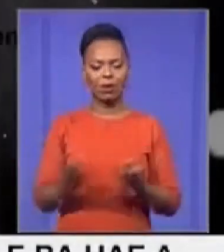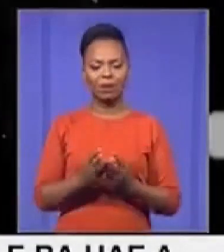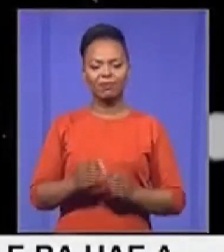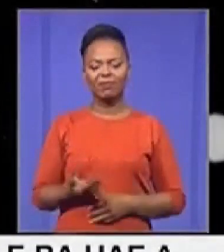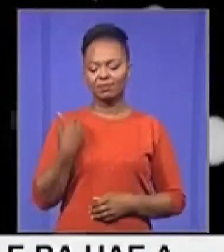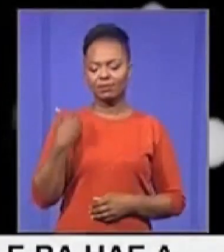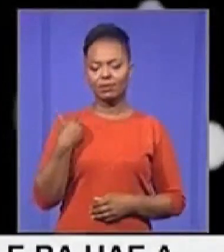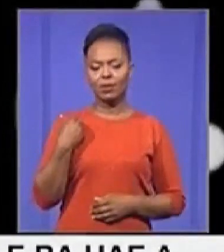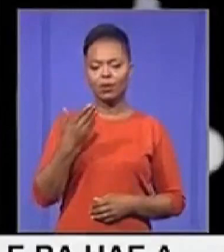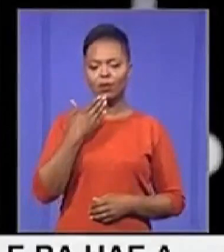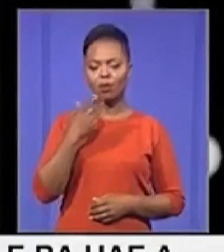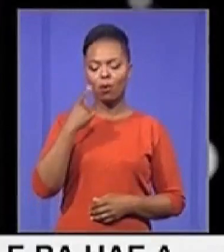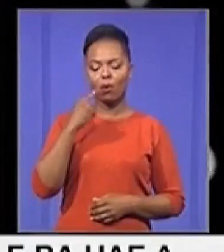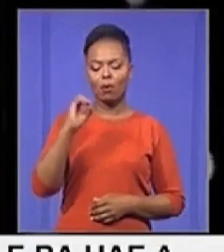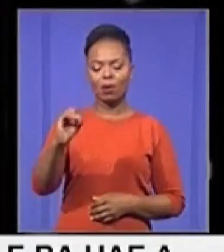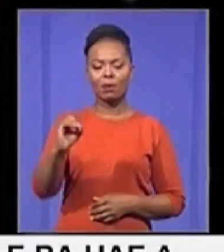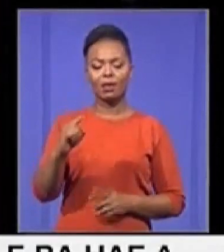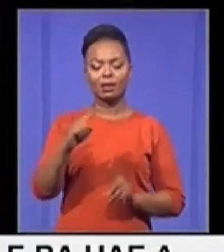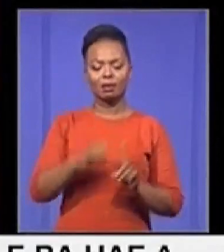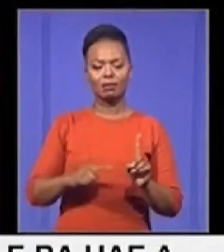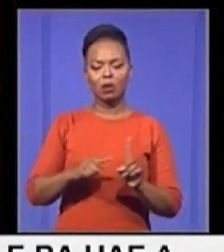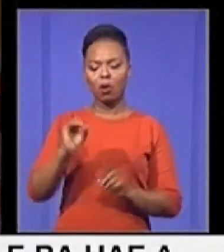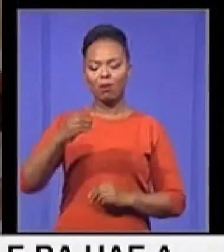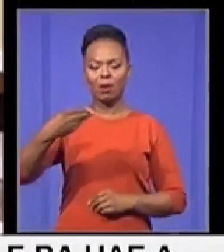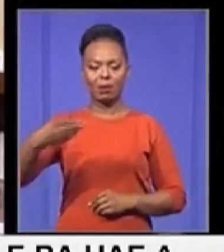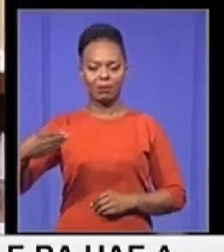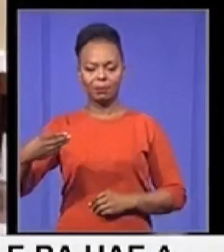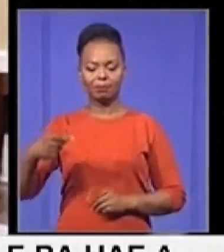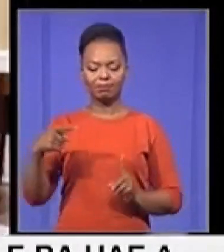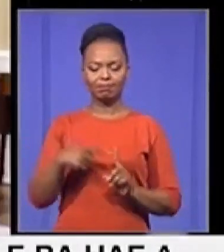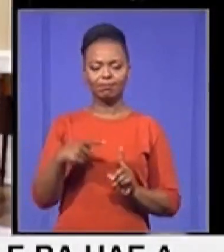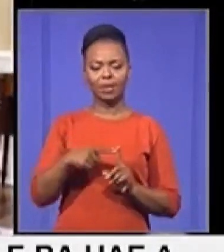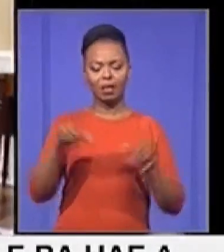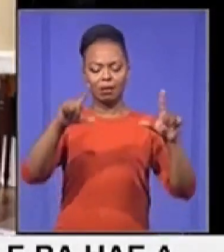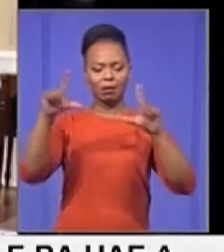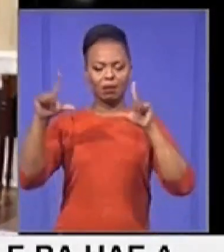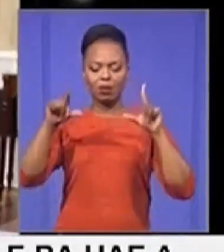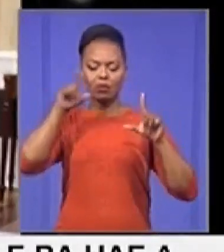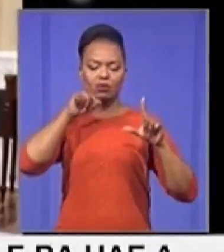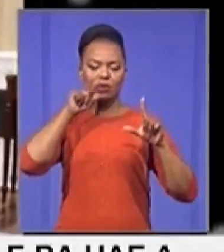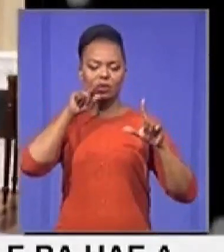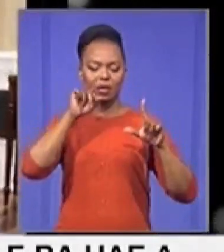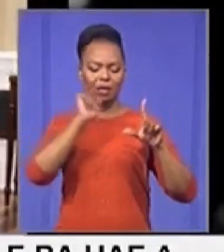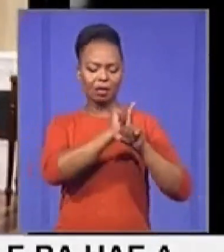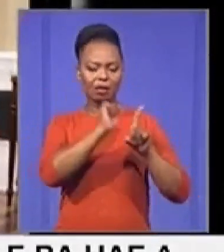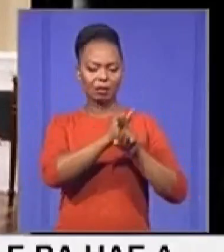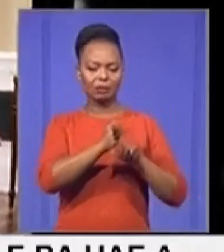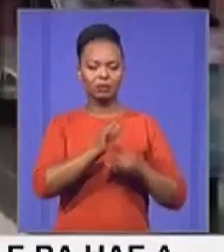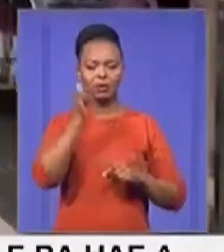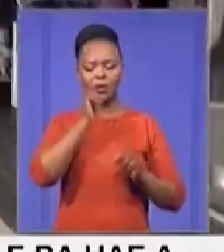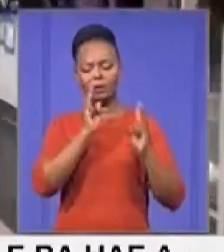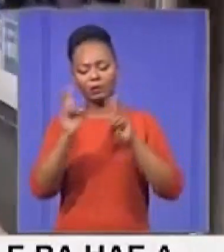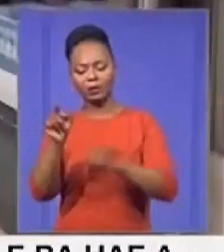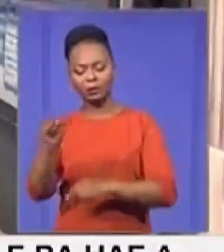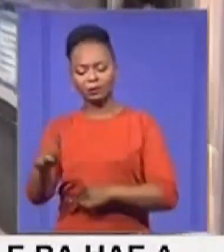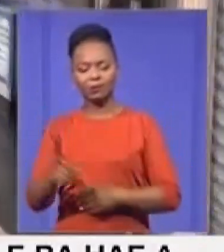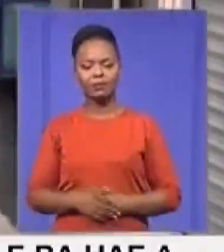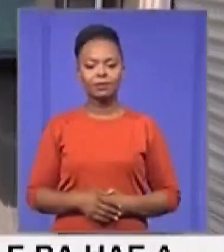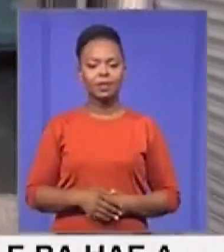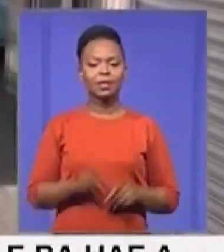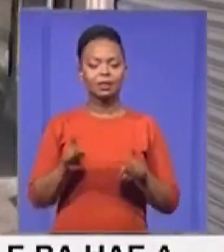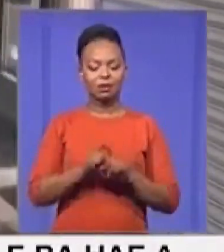Amerika Barack Obama o ile a beha setshwantsho sa Belafonte ho Twitter nakong eo a neng a etetse kantorong ya hae. Baahi ba